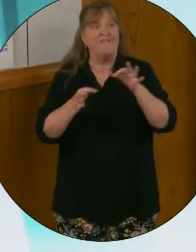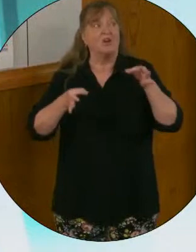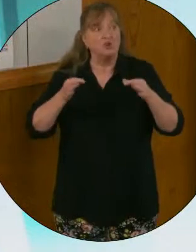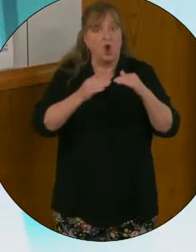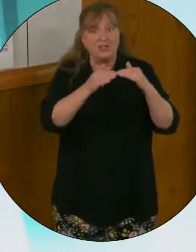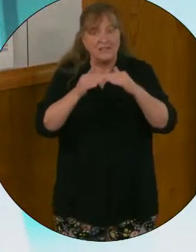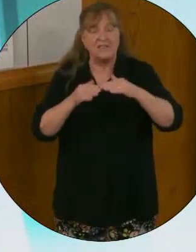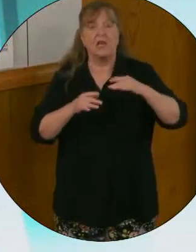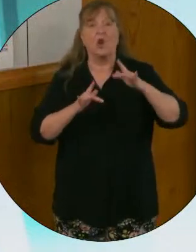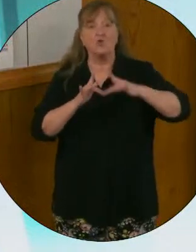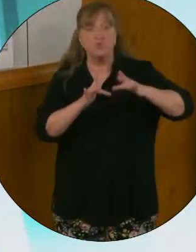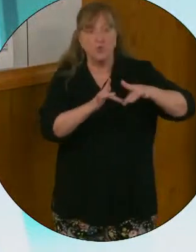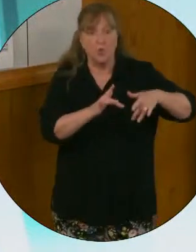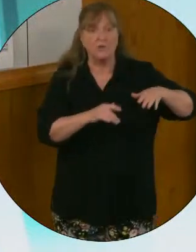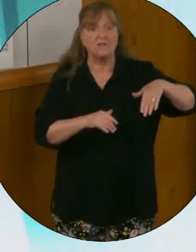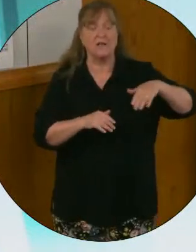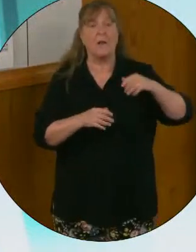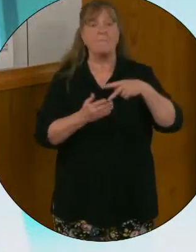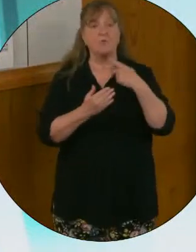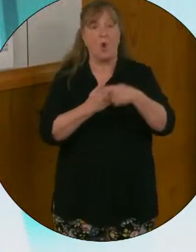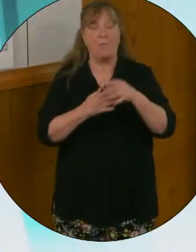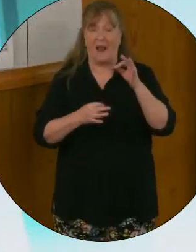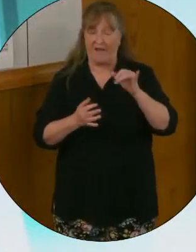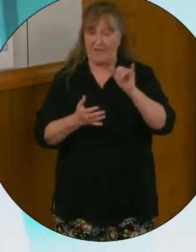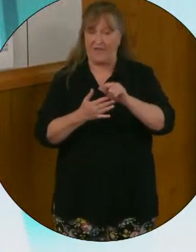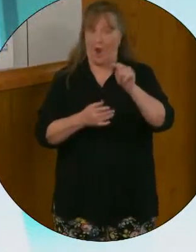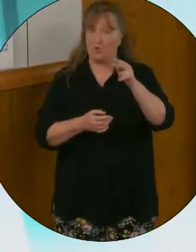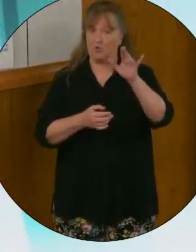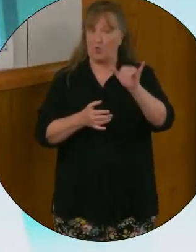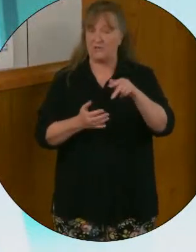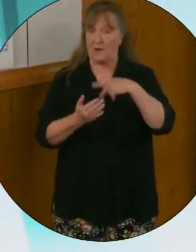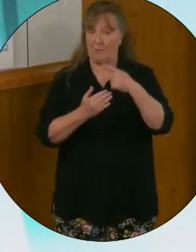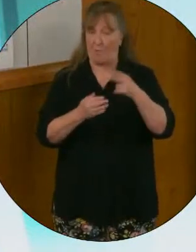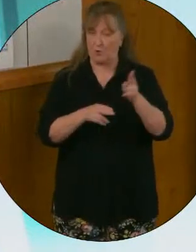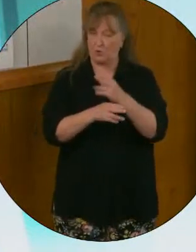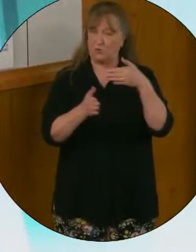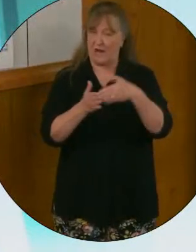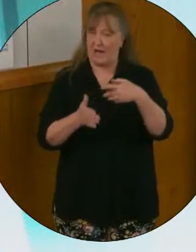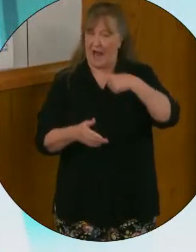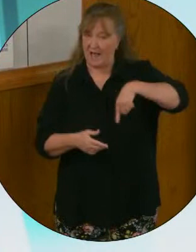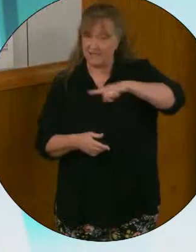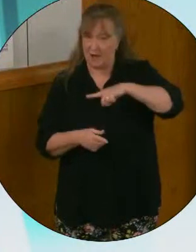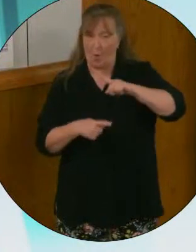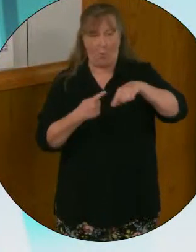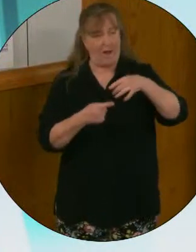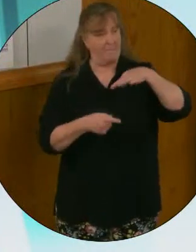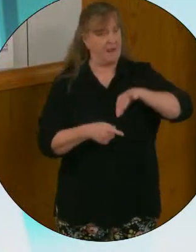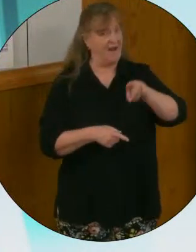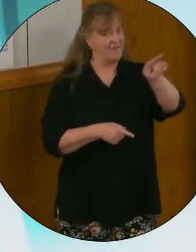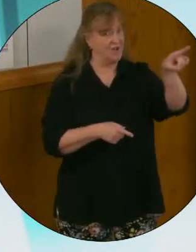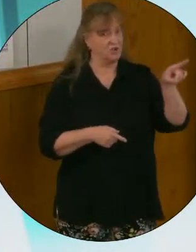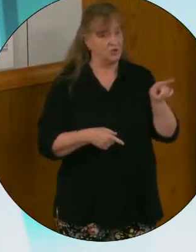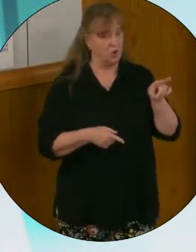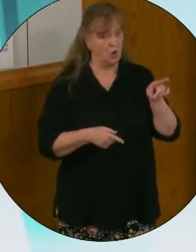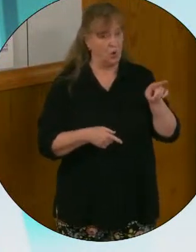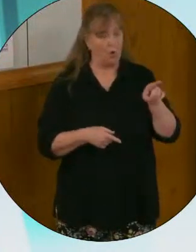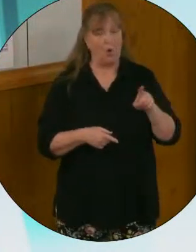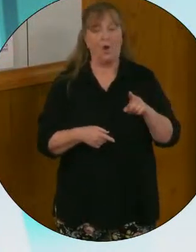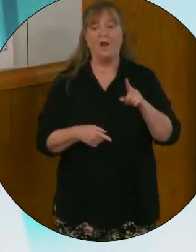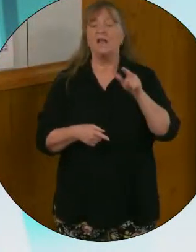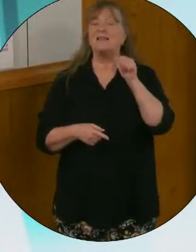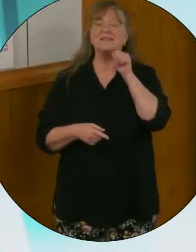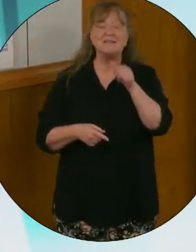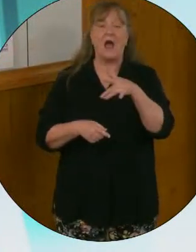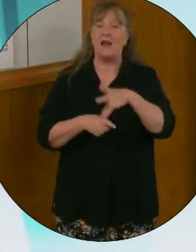truancy program. So if the truancy program was used against us when it benefits you, but is